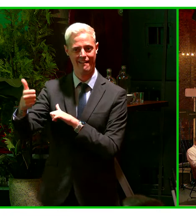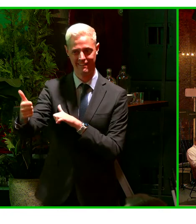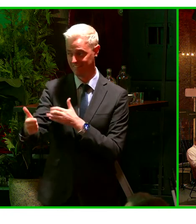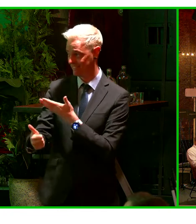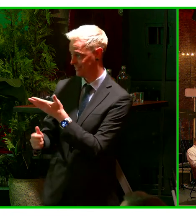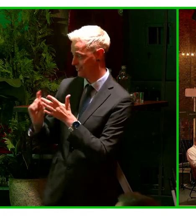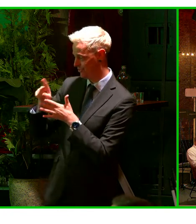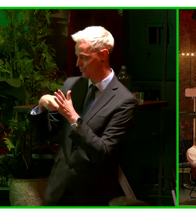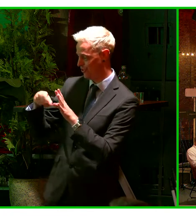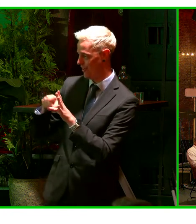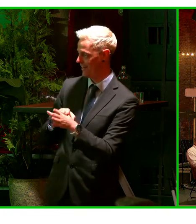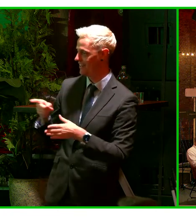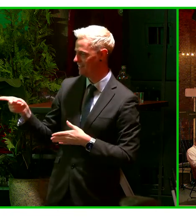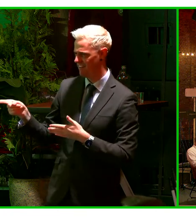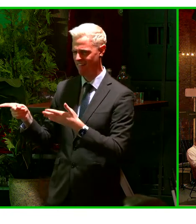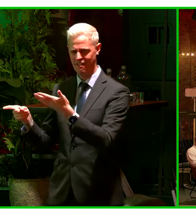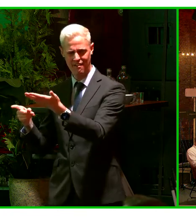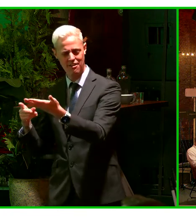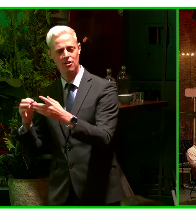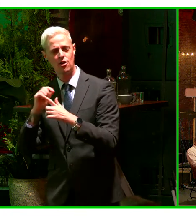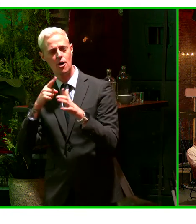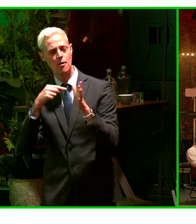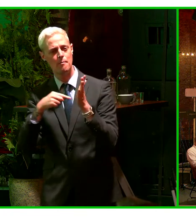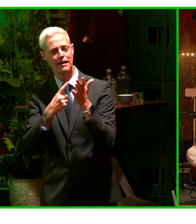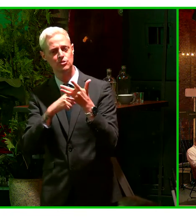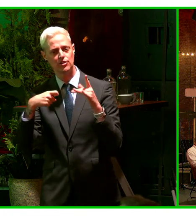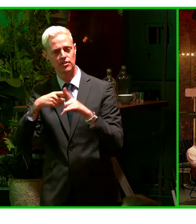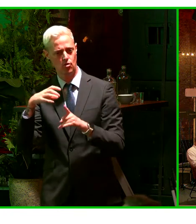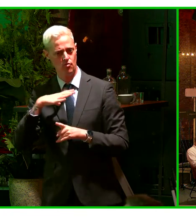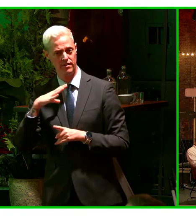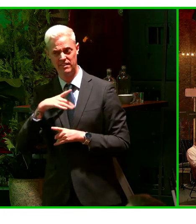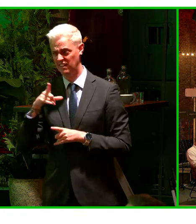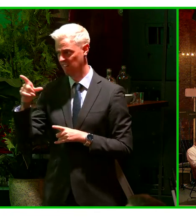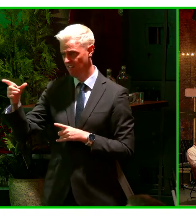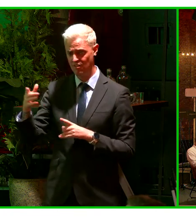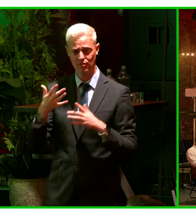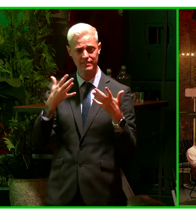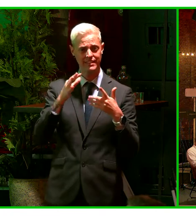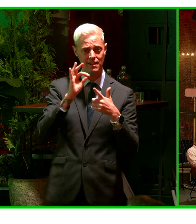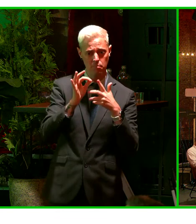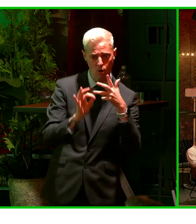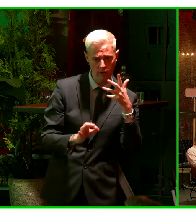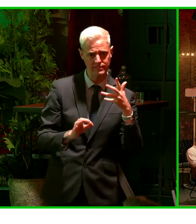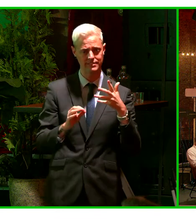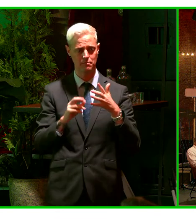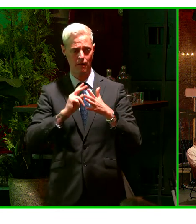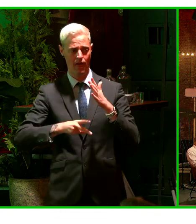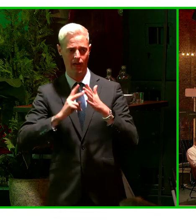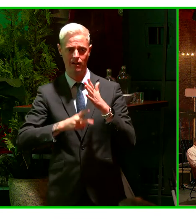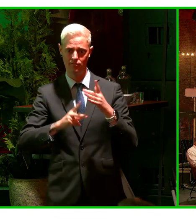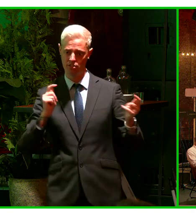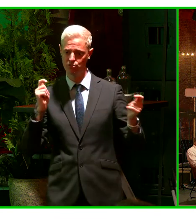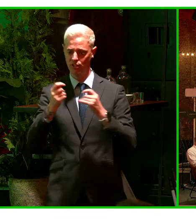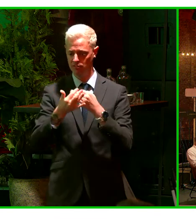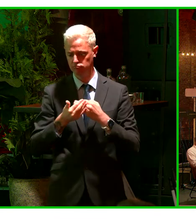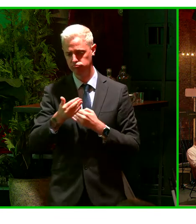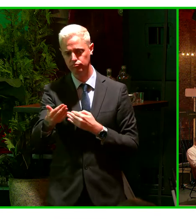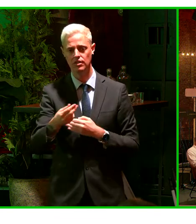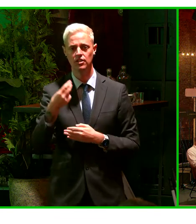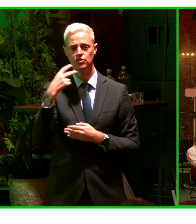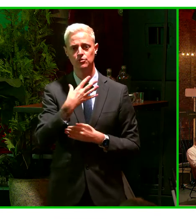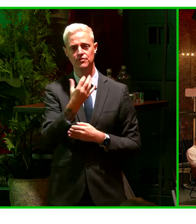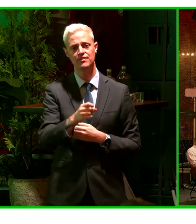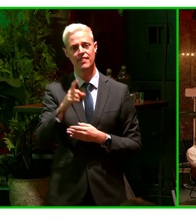Great. Patrick's already touched on this. So, 10-point plan for a green industrial revolution talks about another